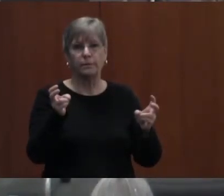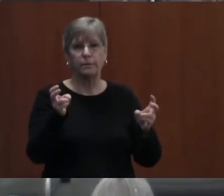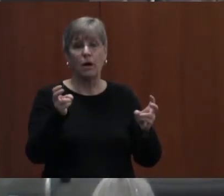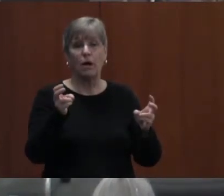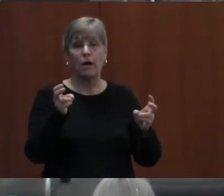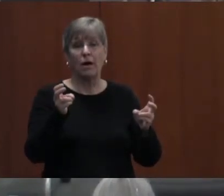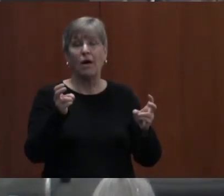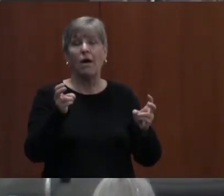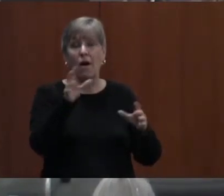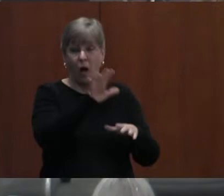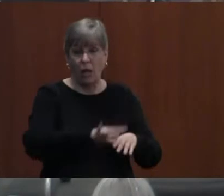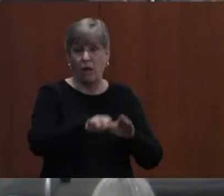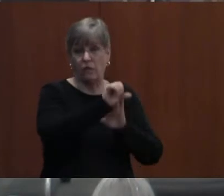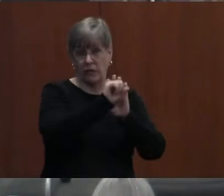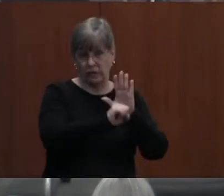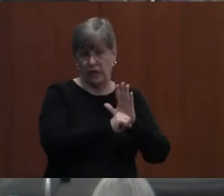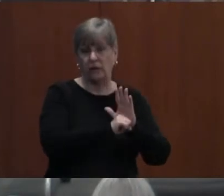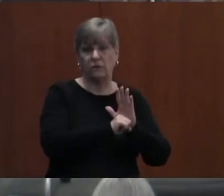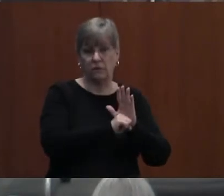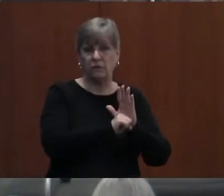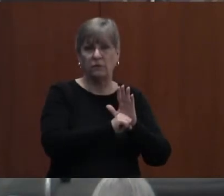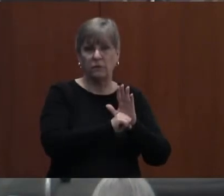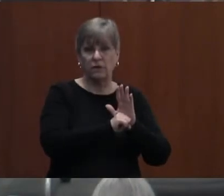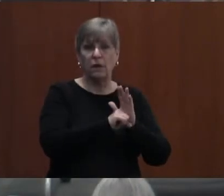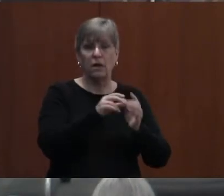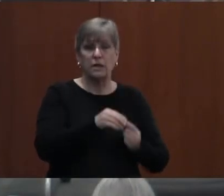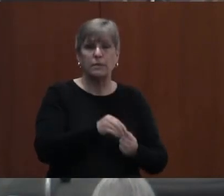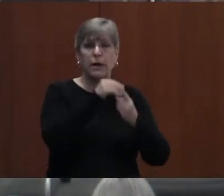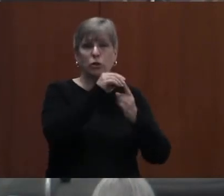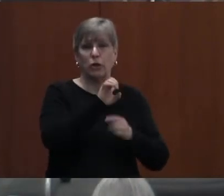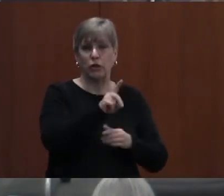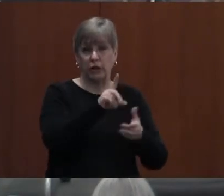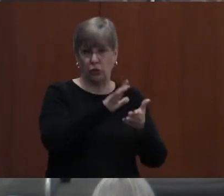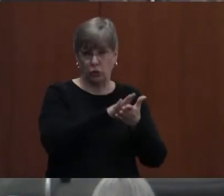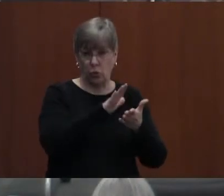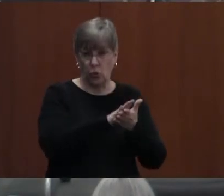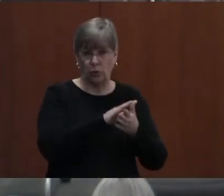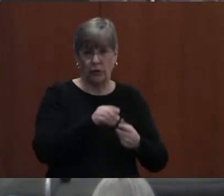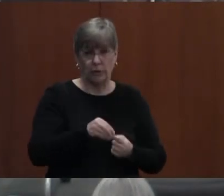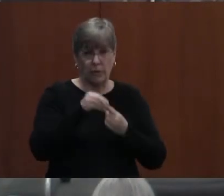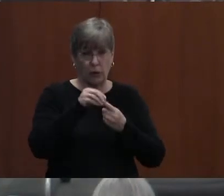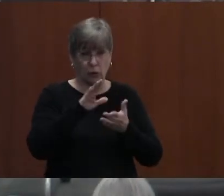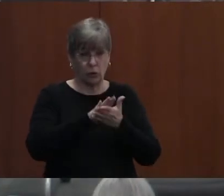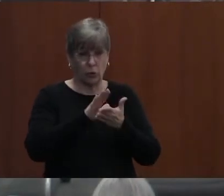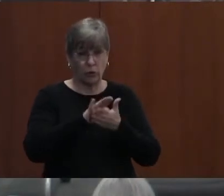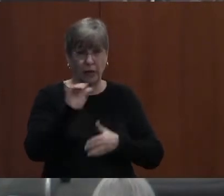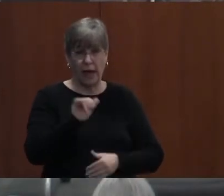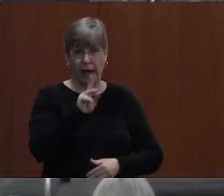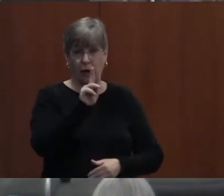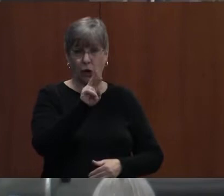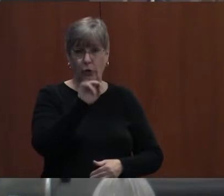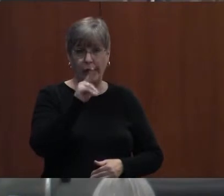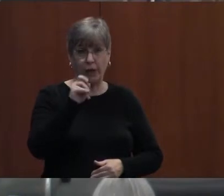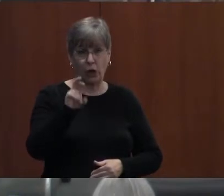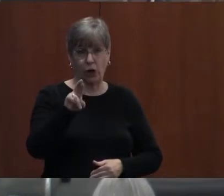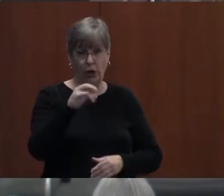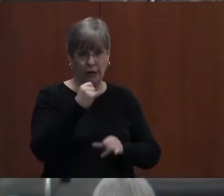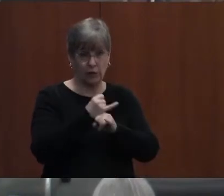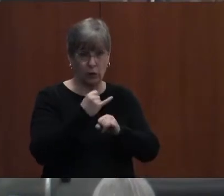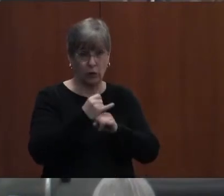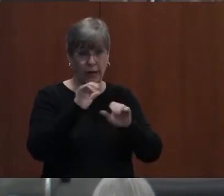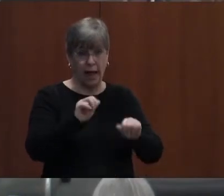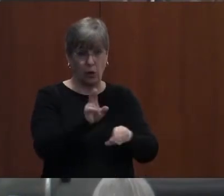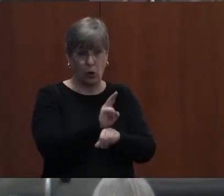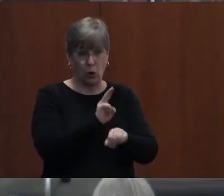across the state. What the special education schools, the special schools like Krieger Institute and so forth, can use